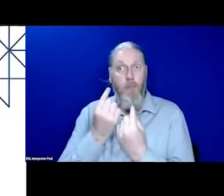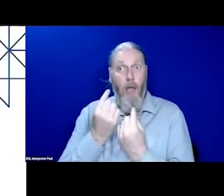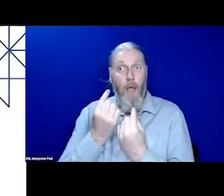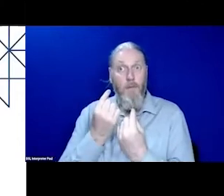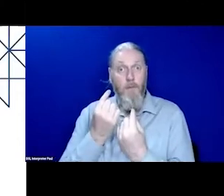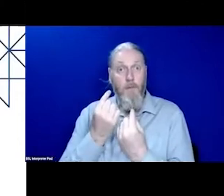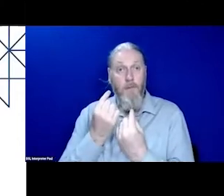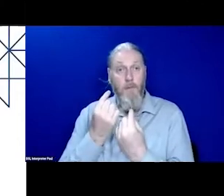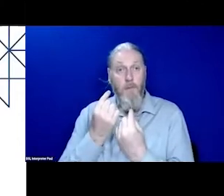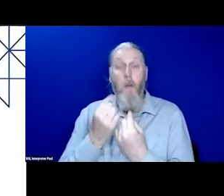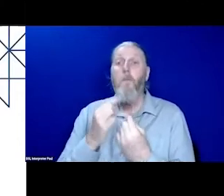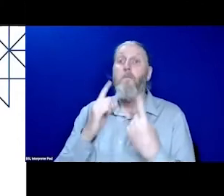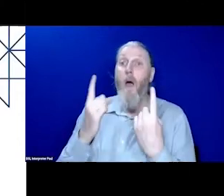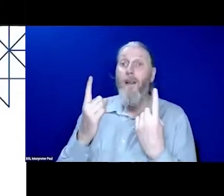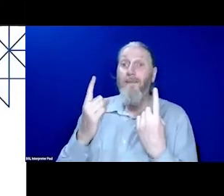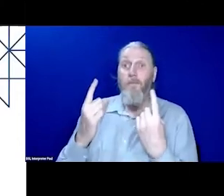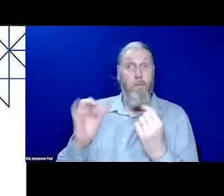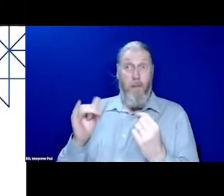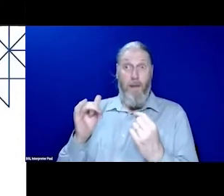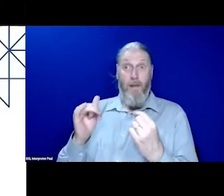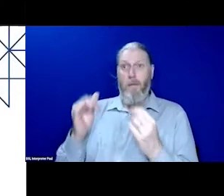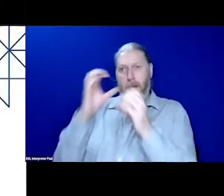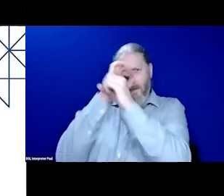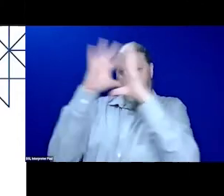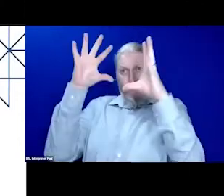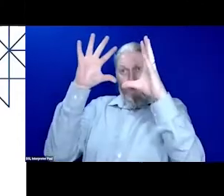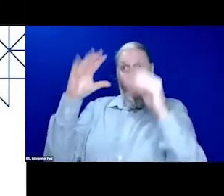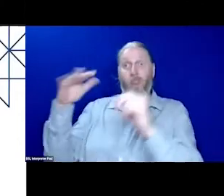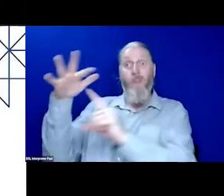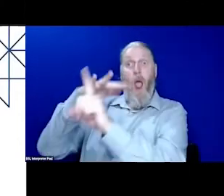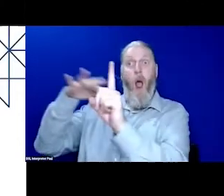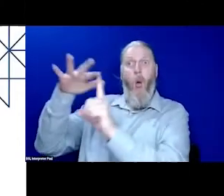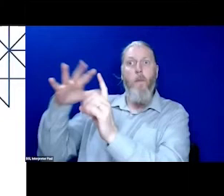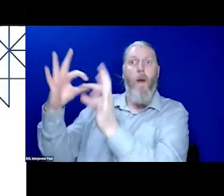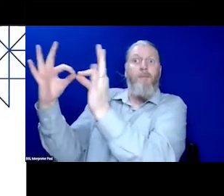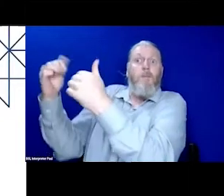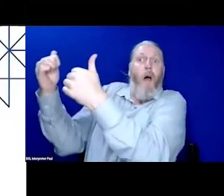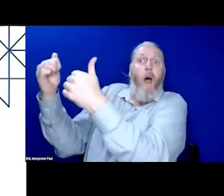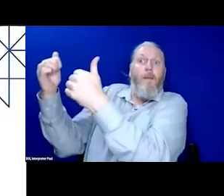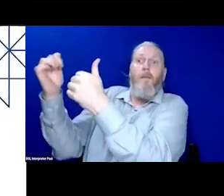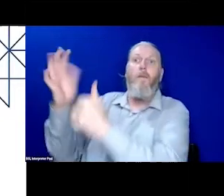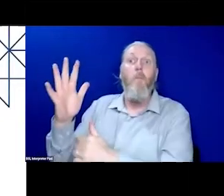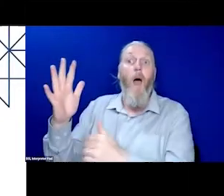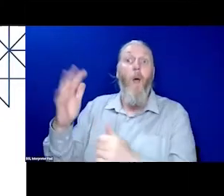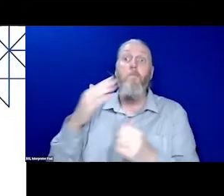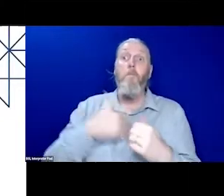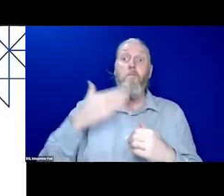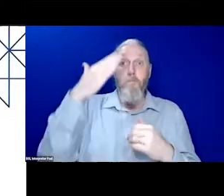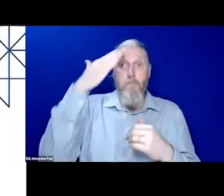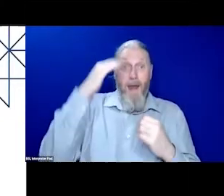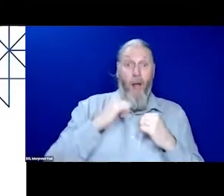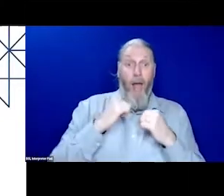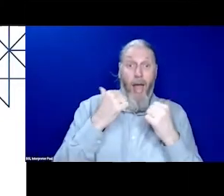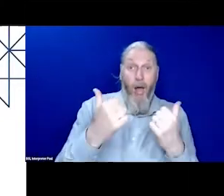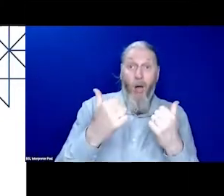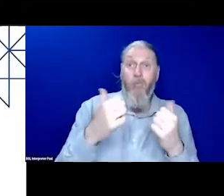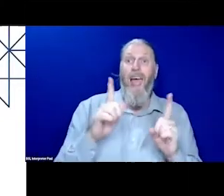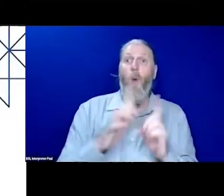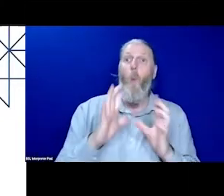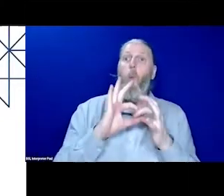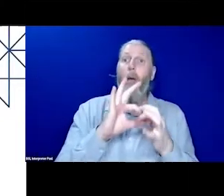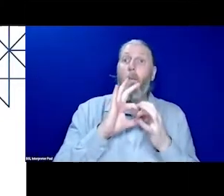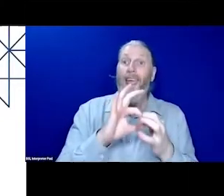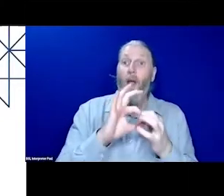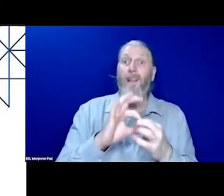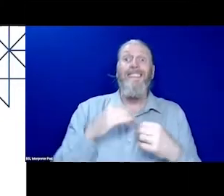But even if we weren't in a climate crisis, mental health and well-being already requires community transformation. And global mental